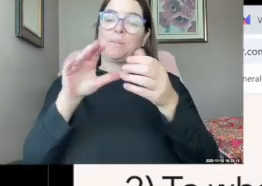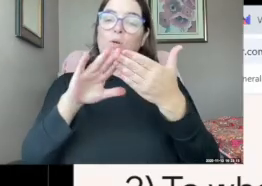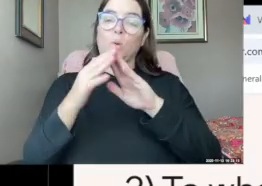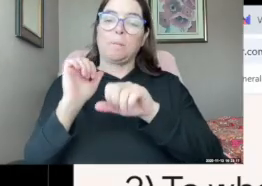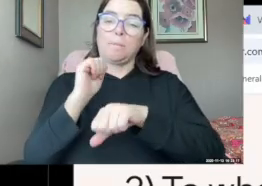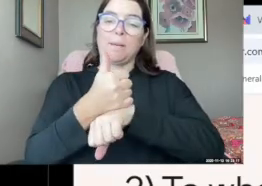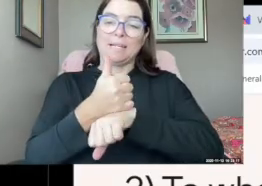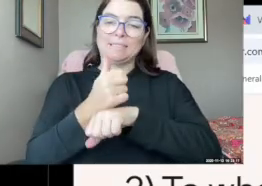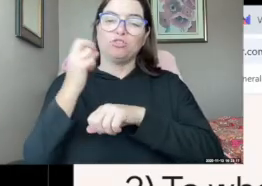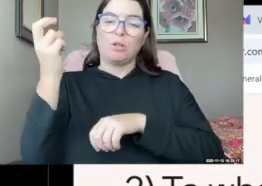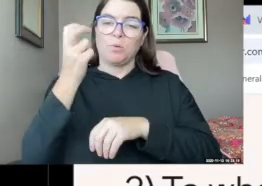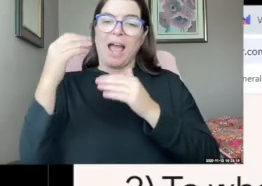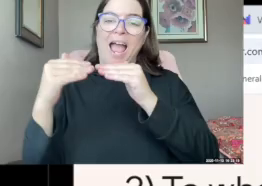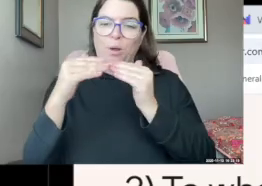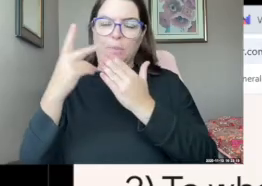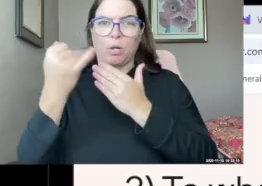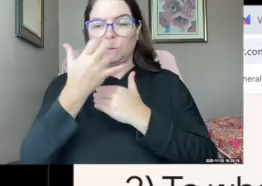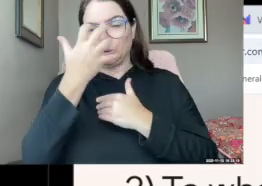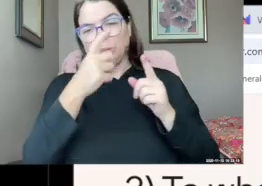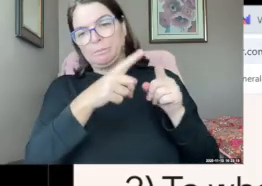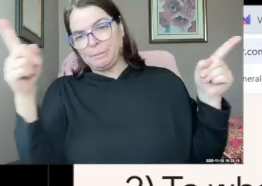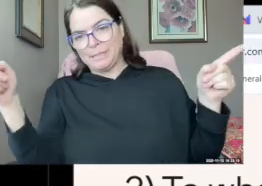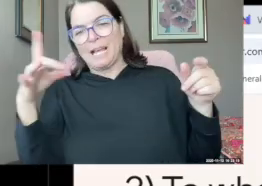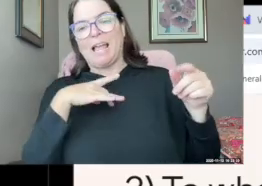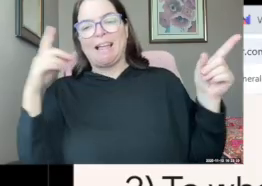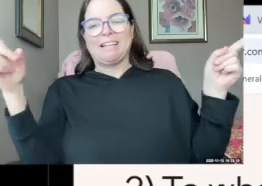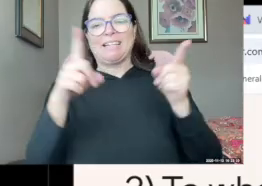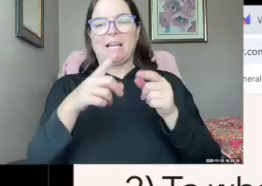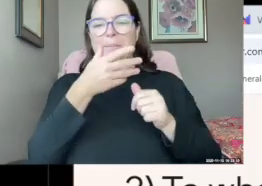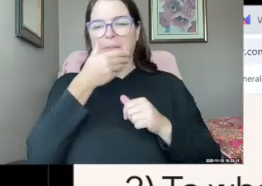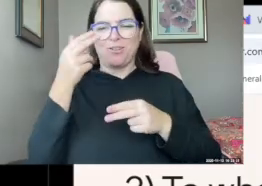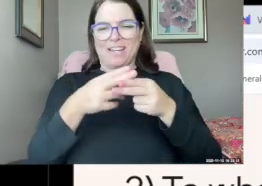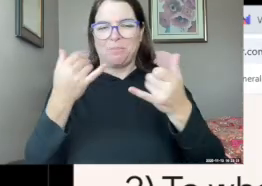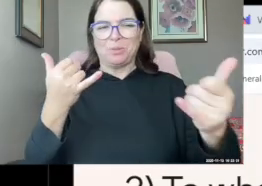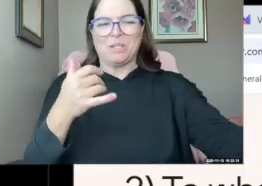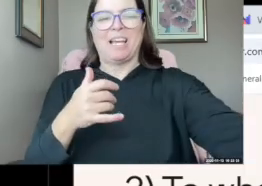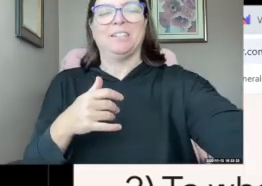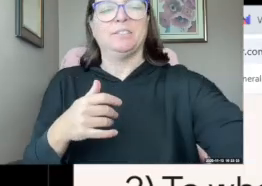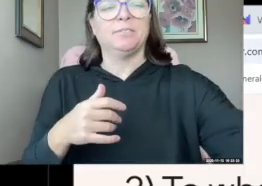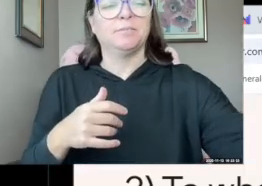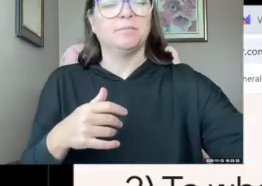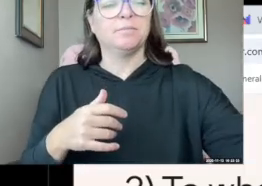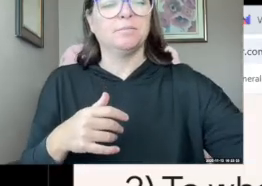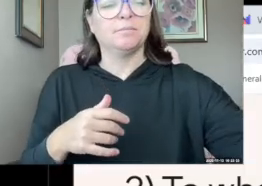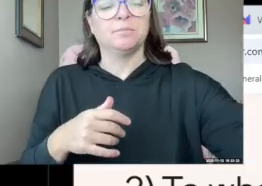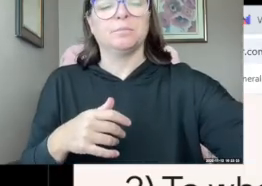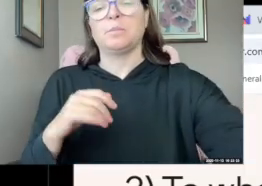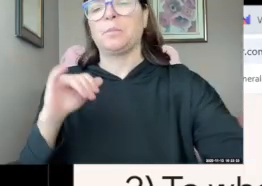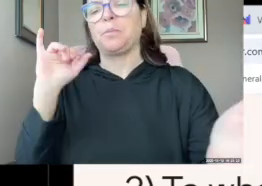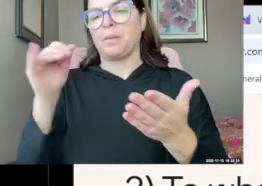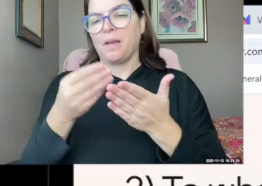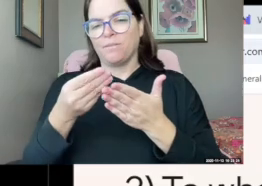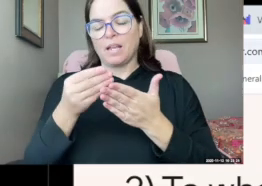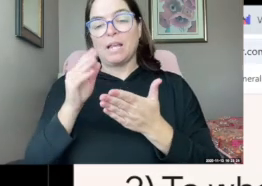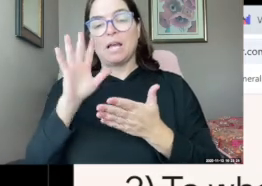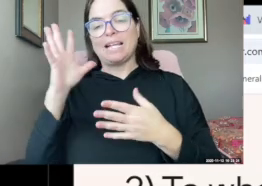sustainable community-based transportation equity projects. That is a mouthful. I like the shortening done here today,